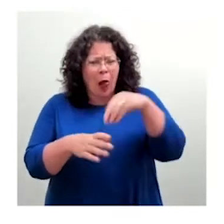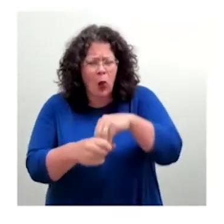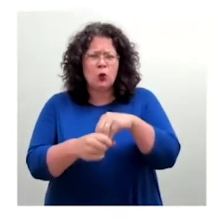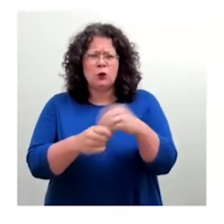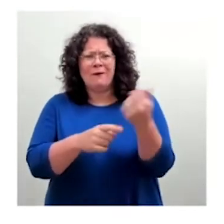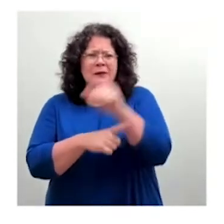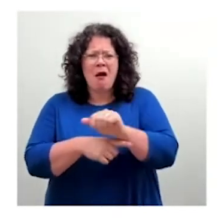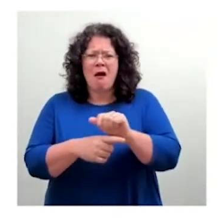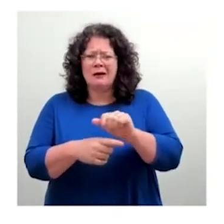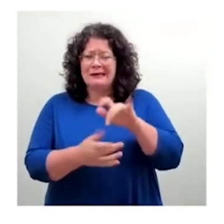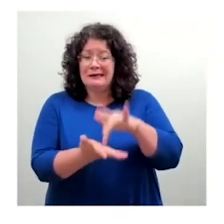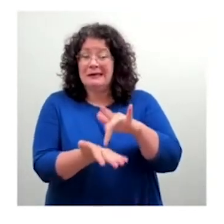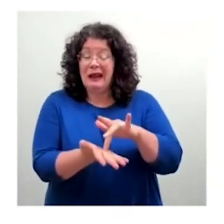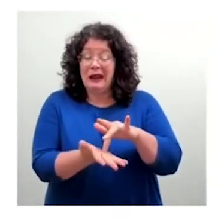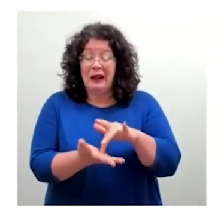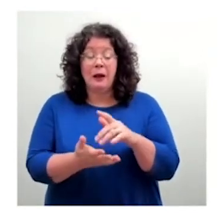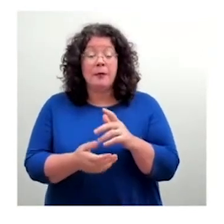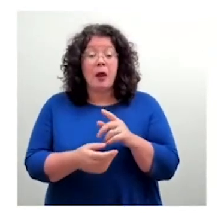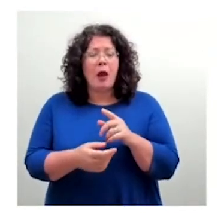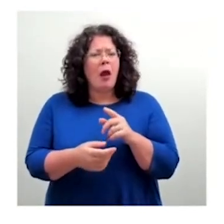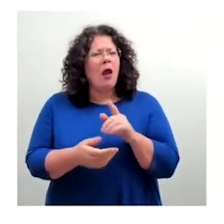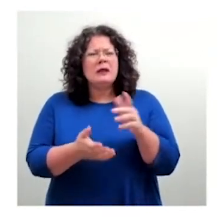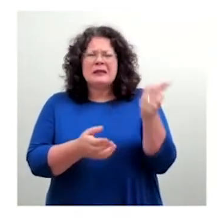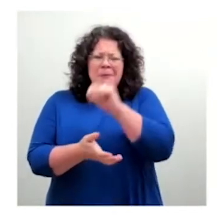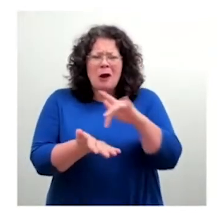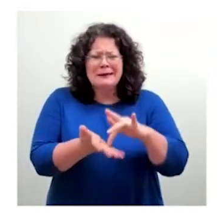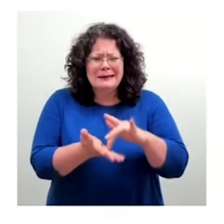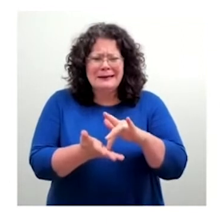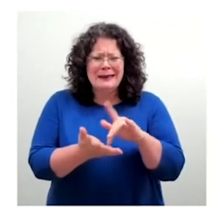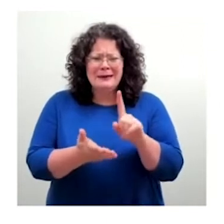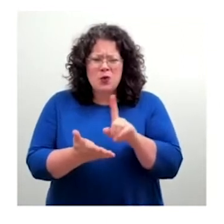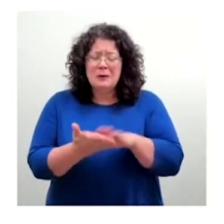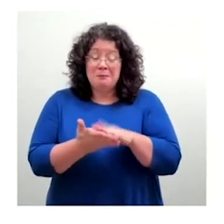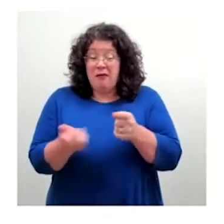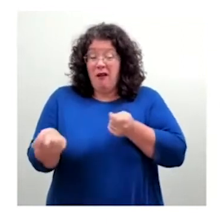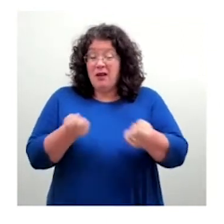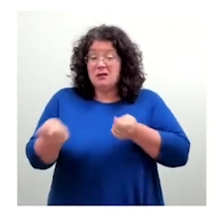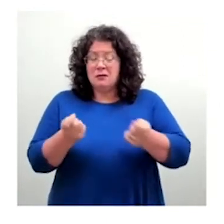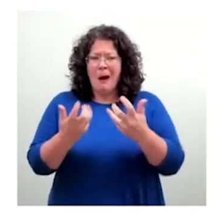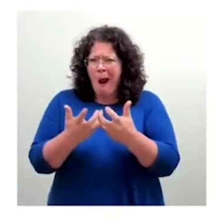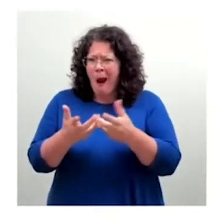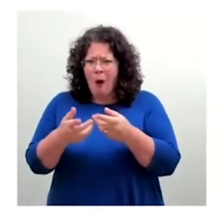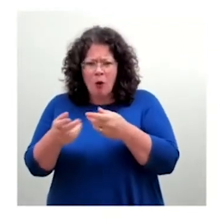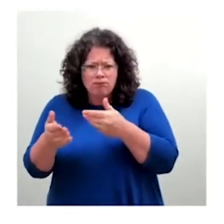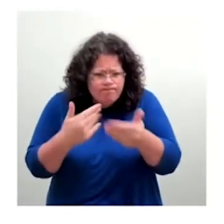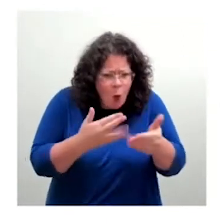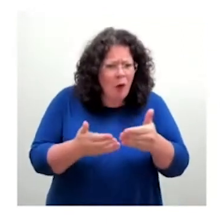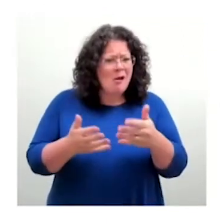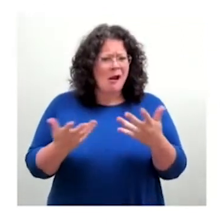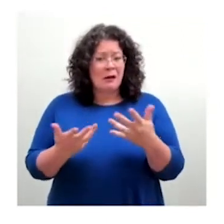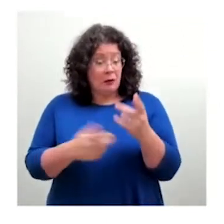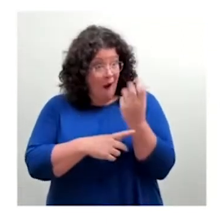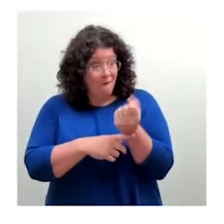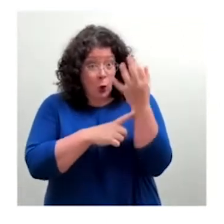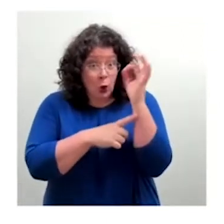a unit if it's a larger city. Does the city make sure it's only buying accessible technology? What does it do when it's buying technology and the vendor is not